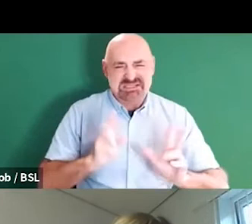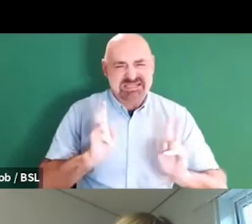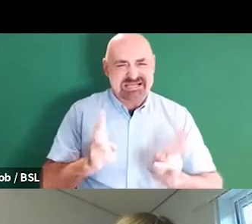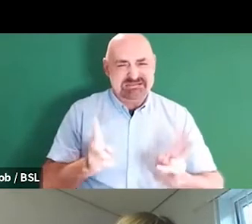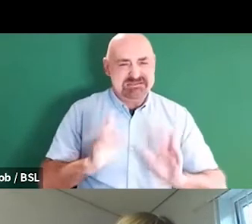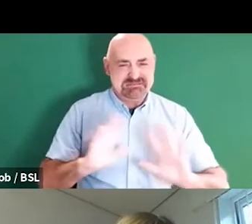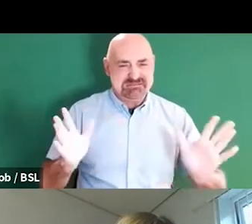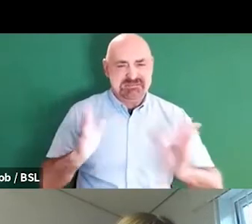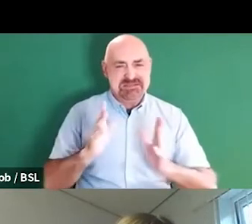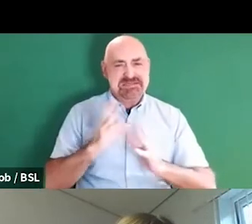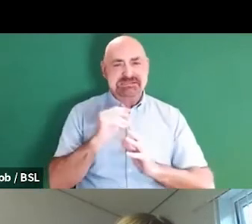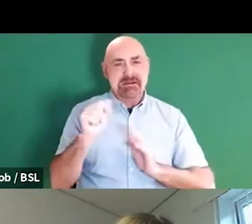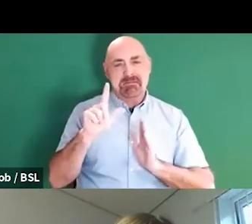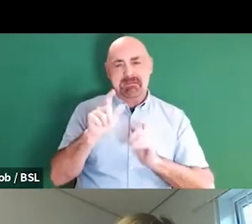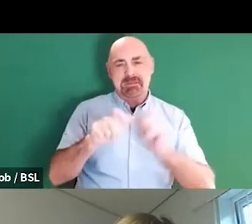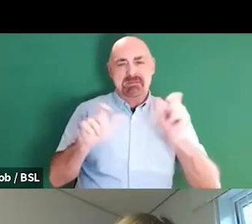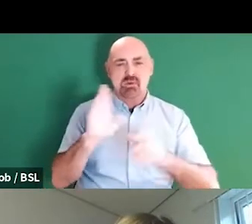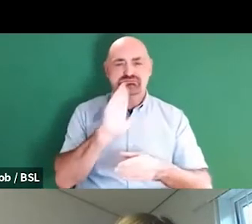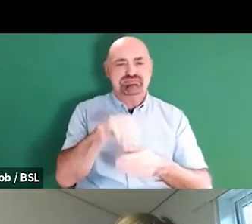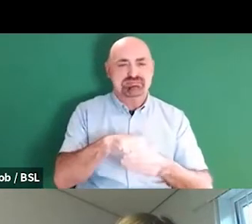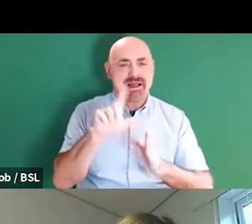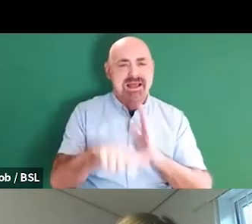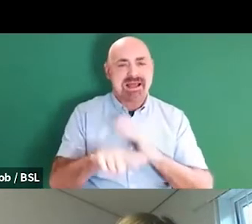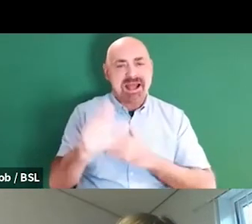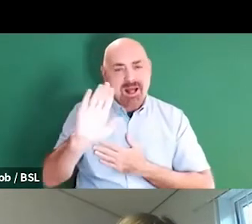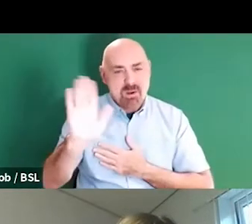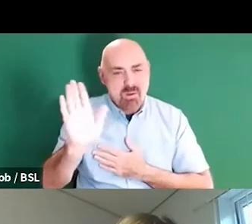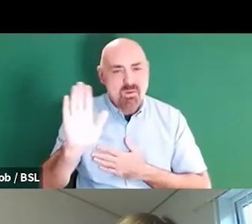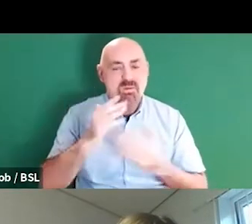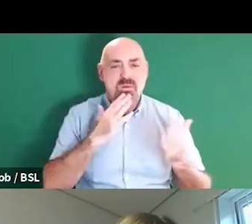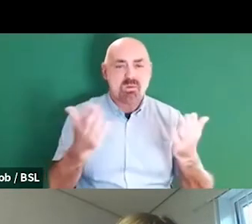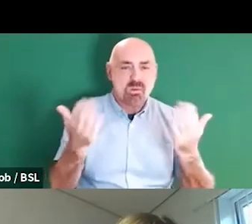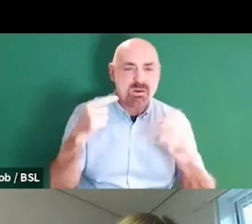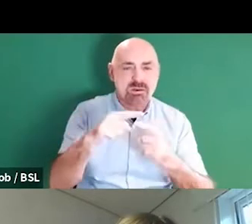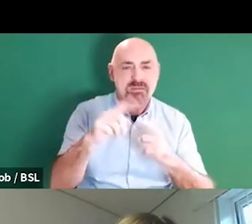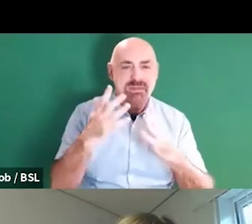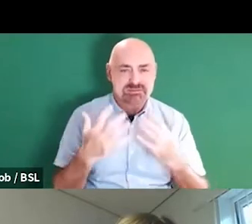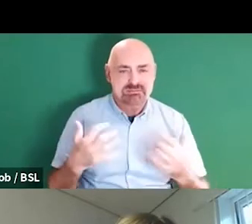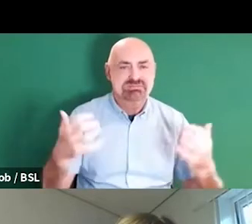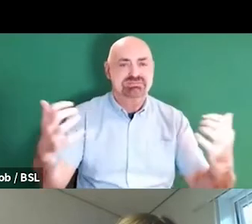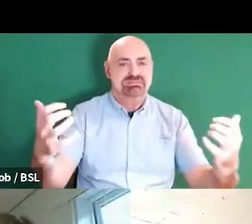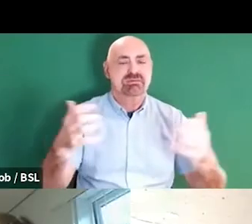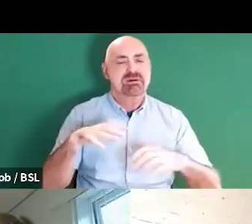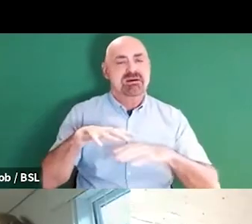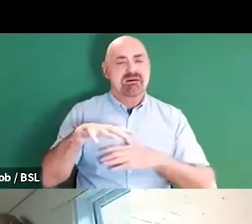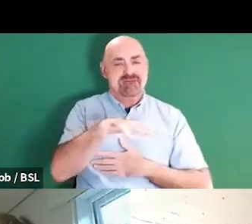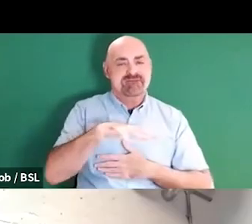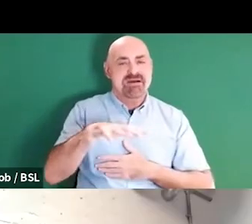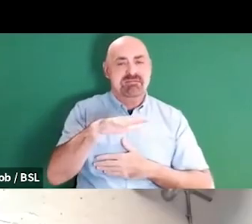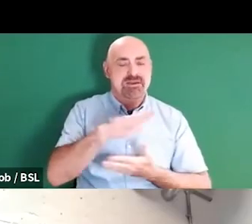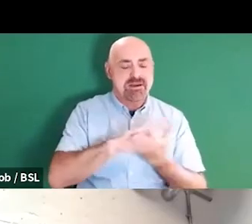might have joined a little bit later. Hello and welcome everyone to the plenary panel, Family Hubs from Vision to